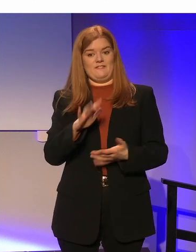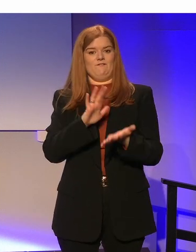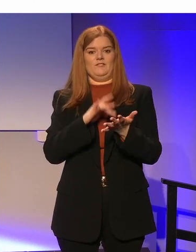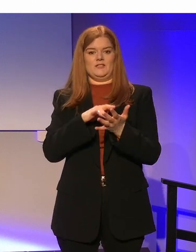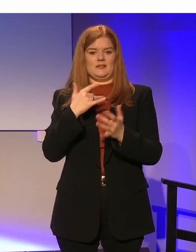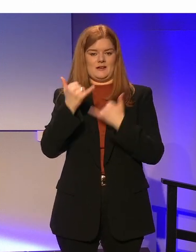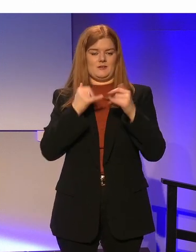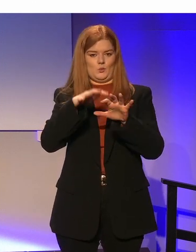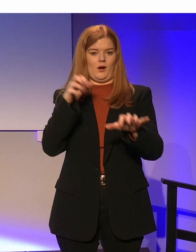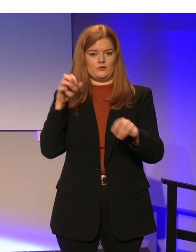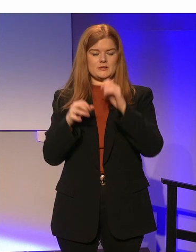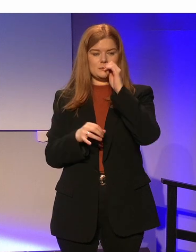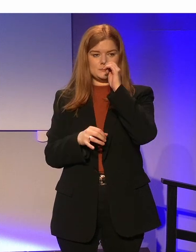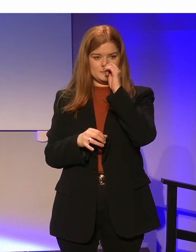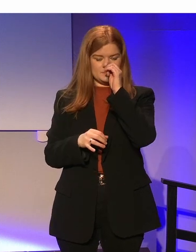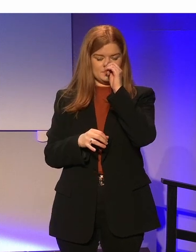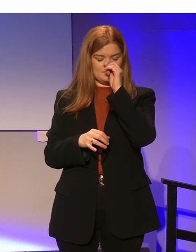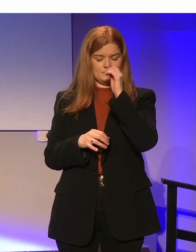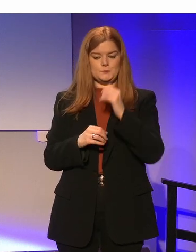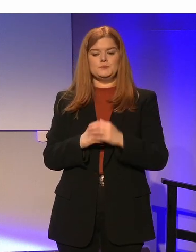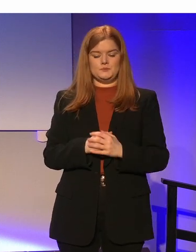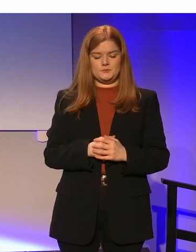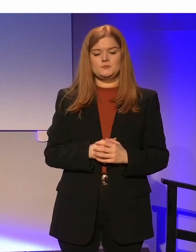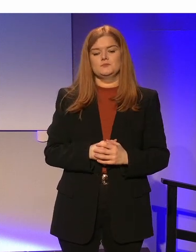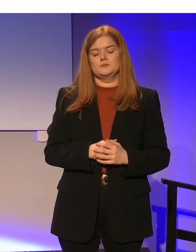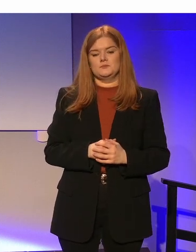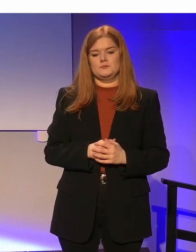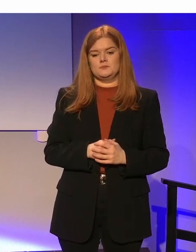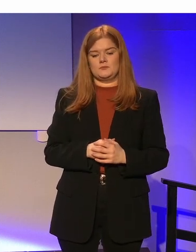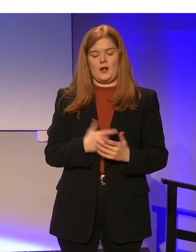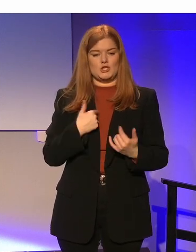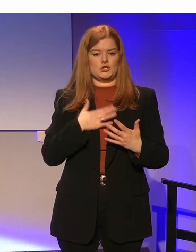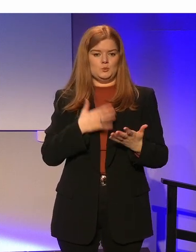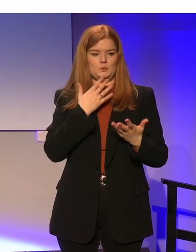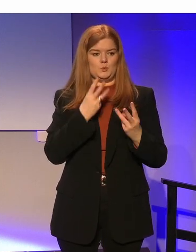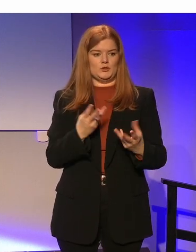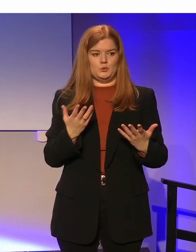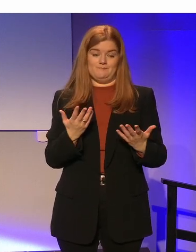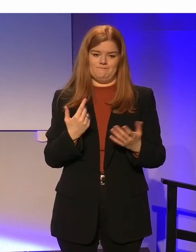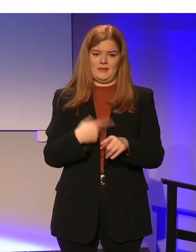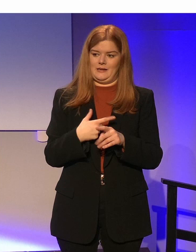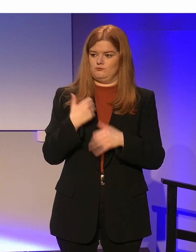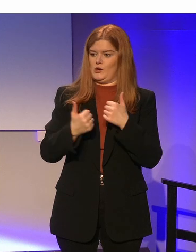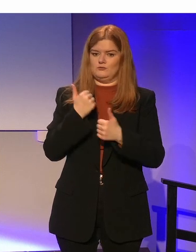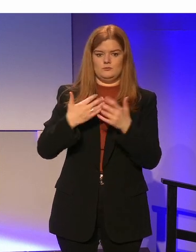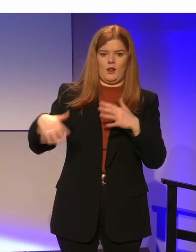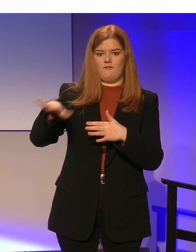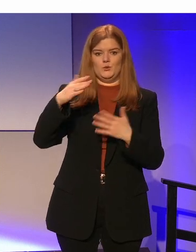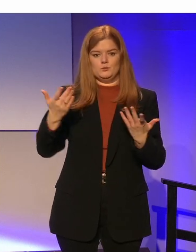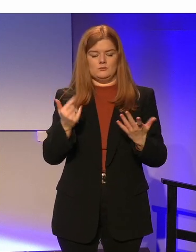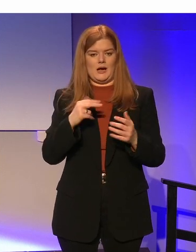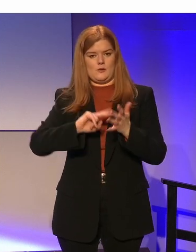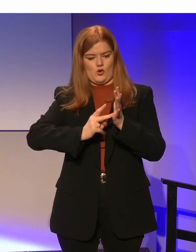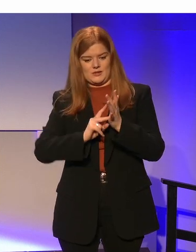15th annual NCSE research conference, and I just want to again congratulate you all on